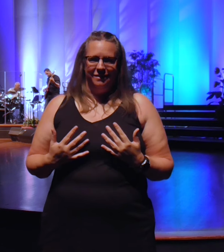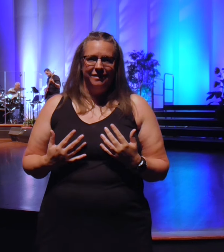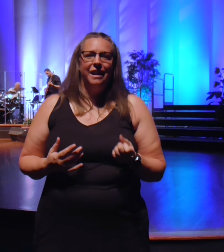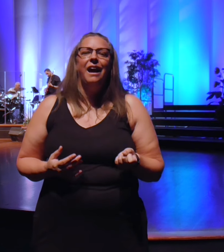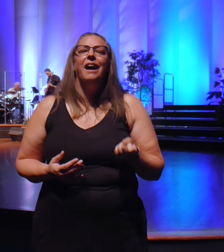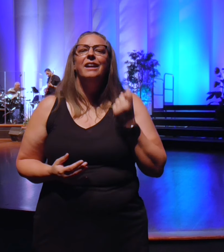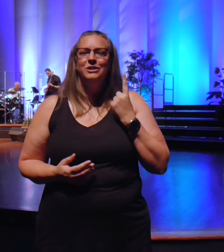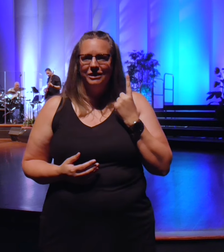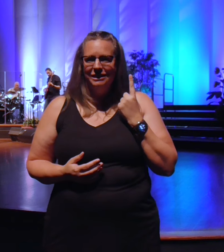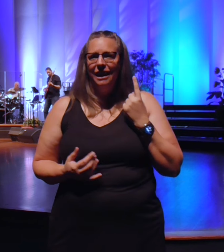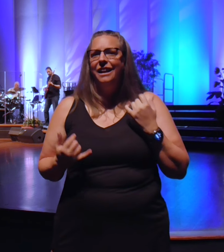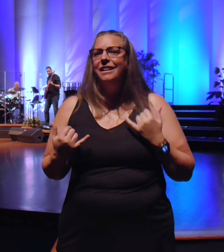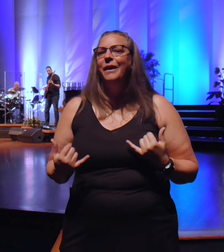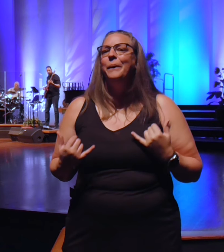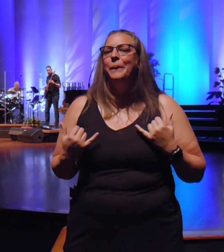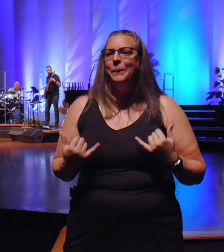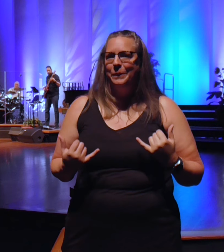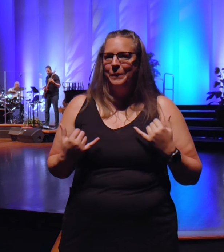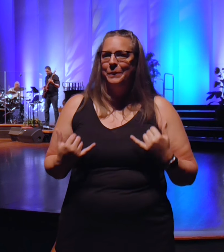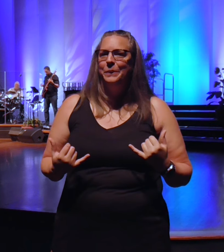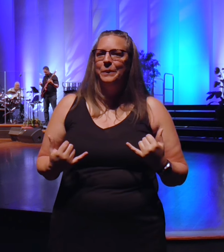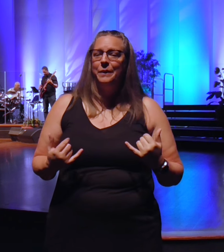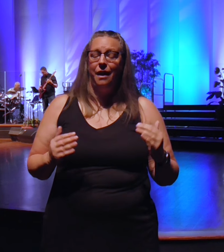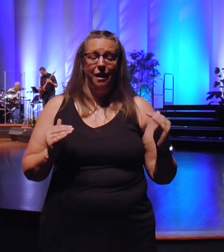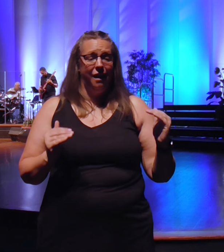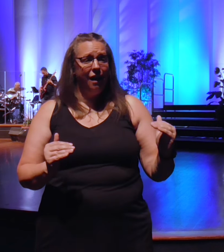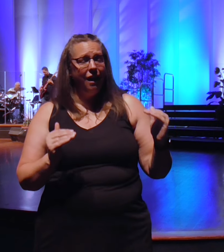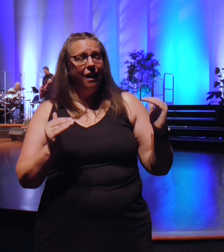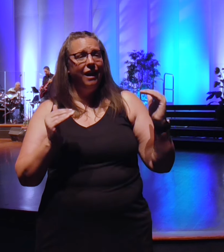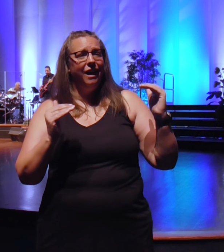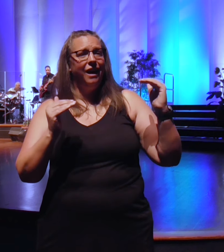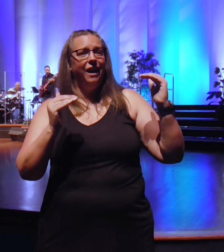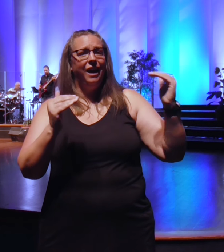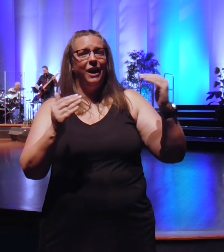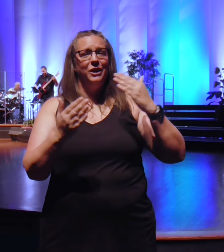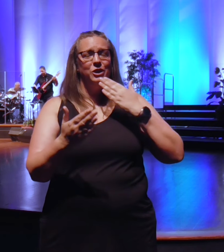misunderstood. A higher good.